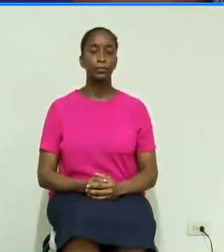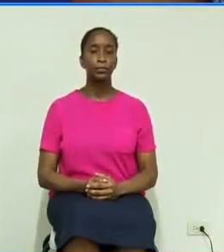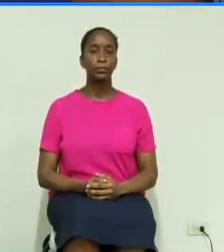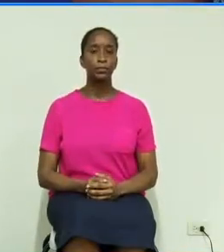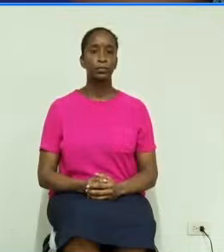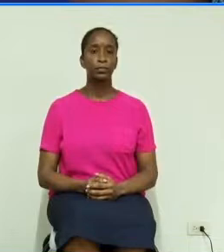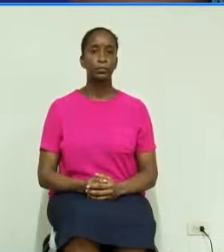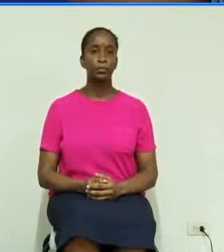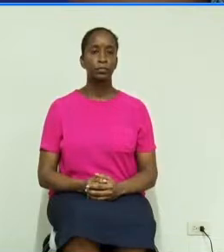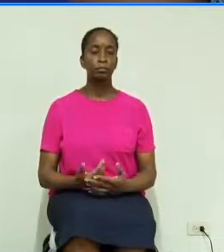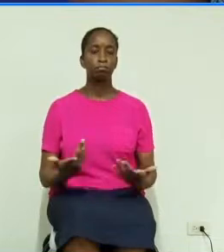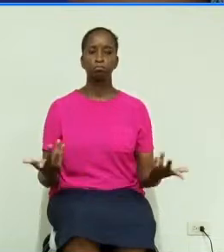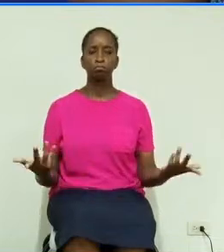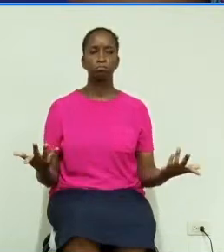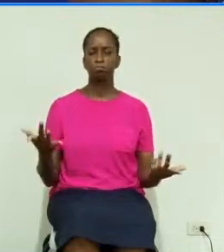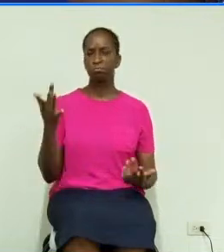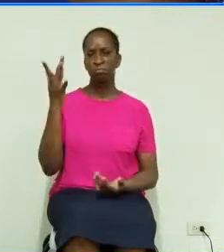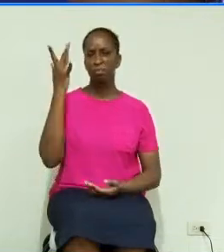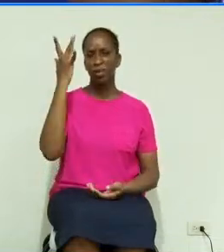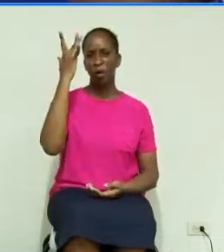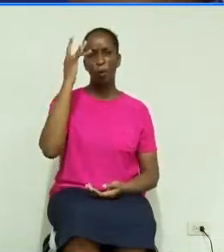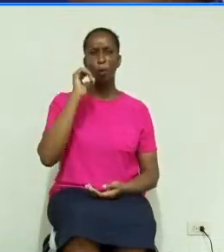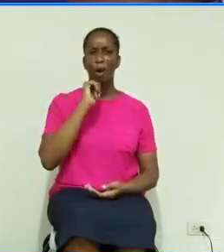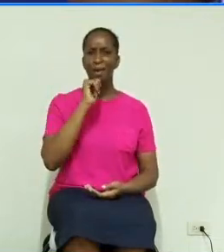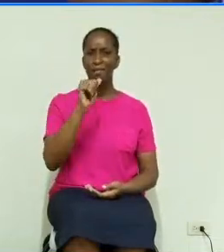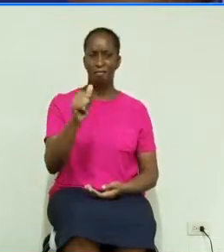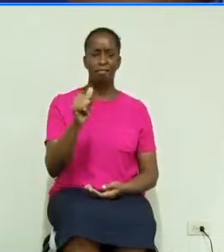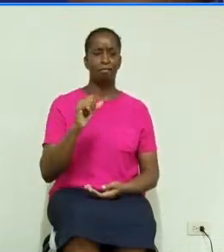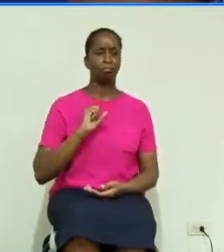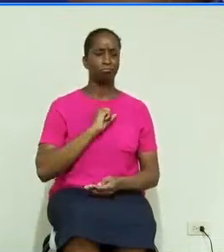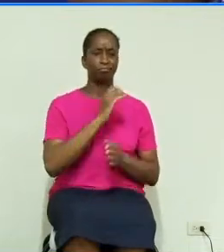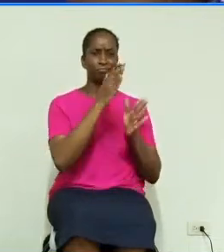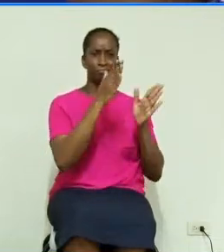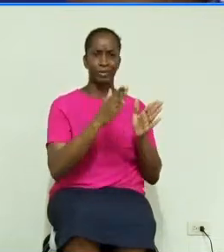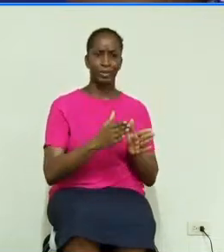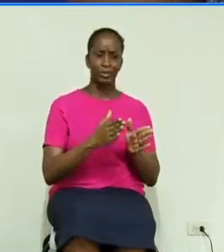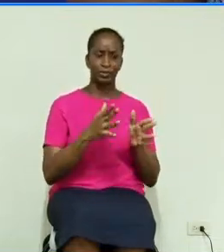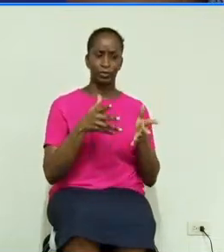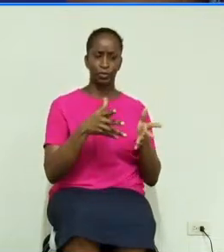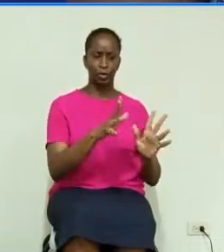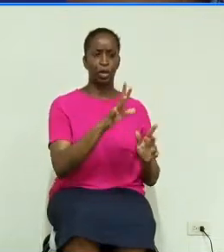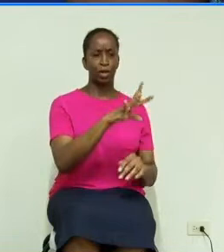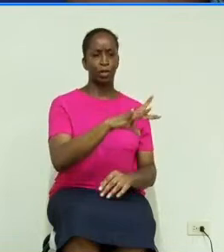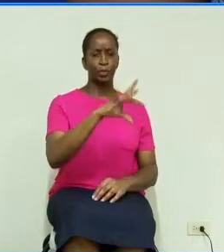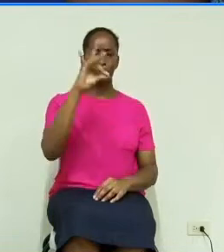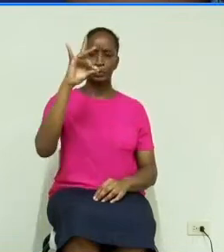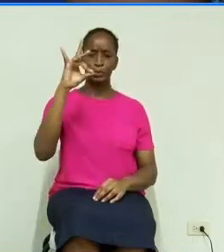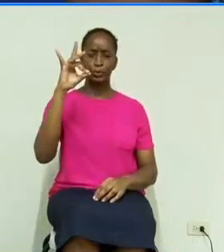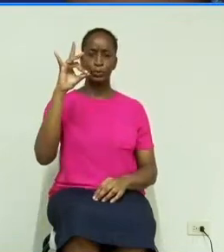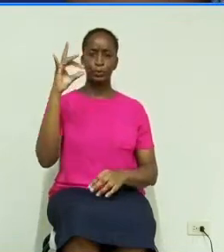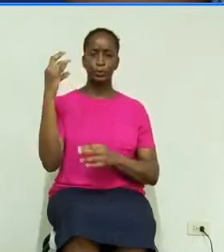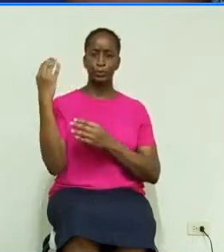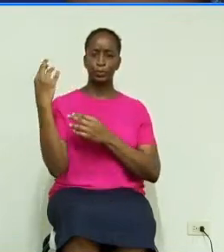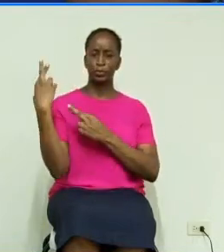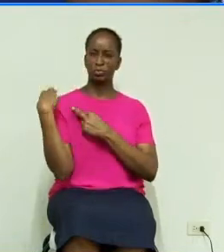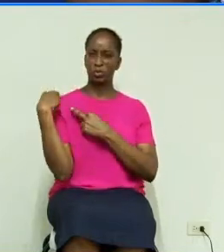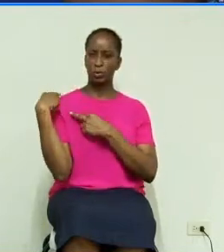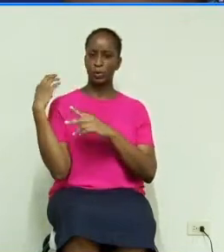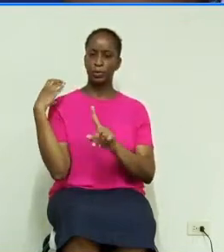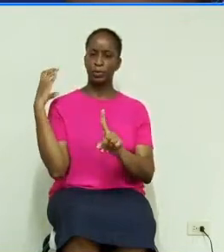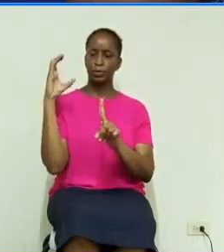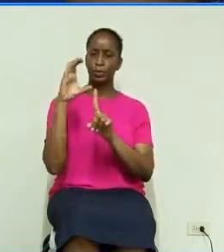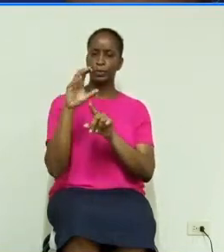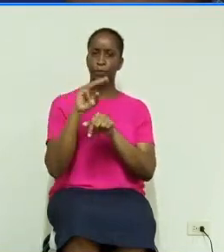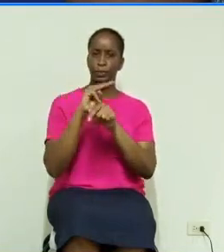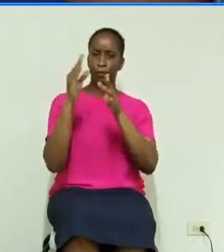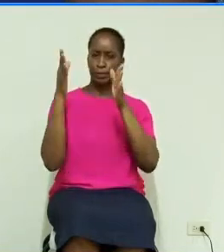ministers arising out of the Senate? As we said, the Senate represents an opportunity to bring in other interest groups. And we